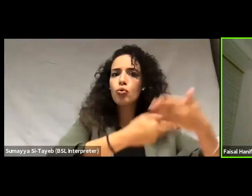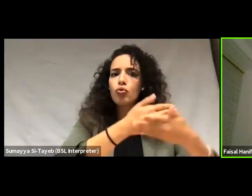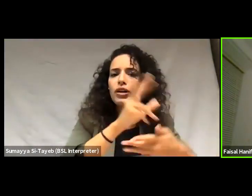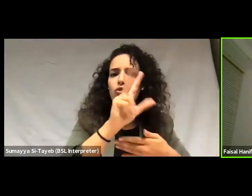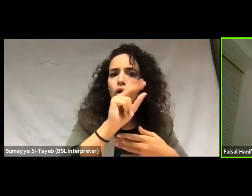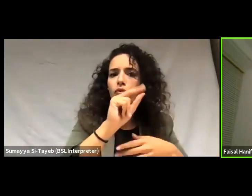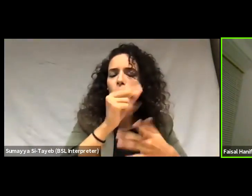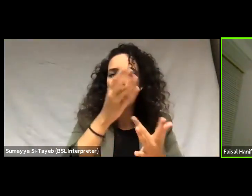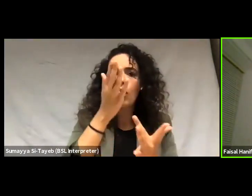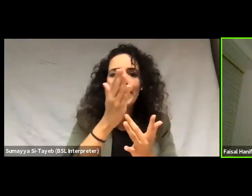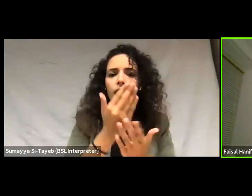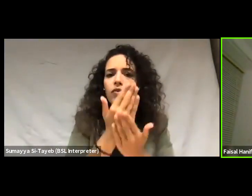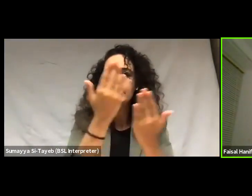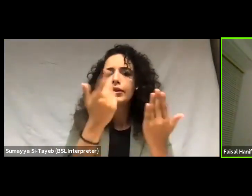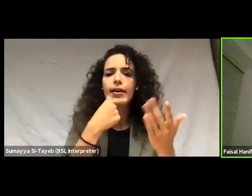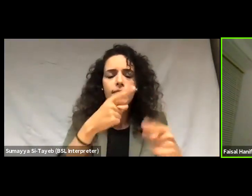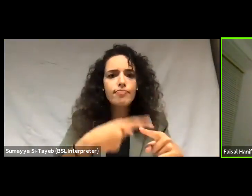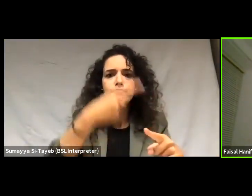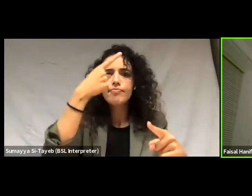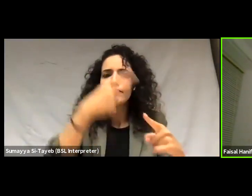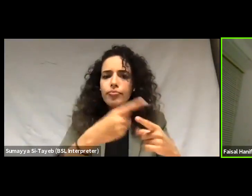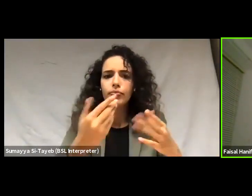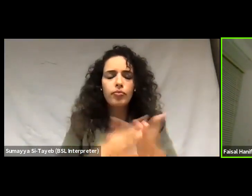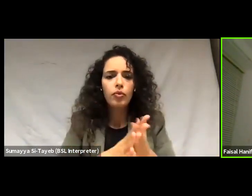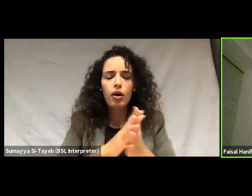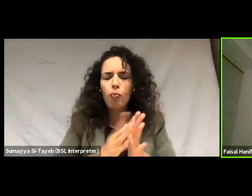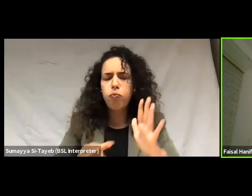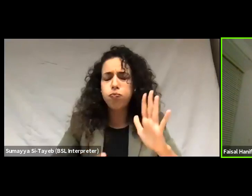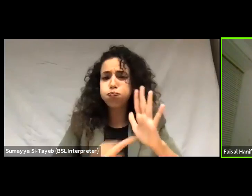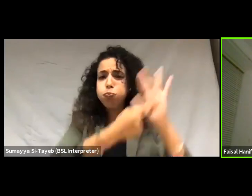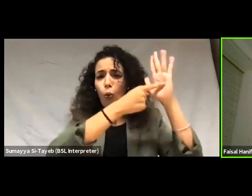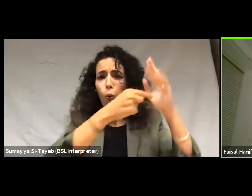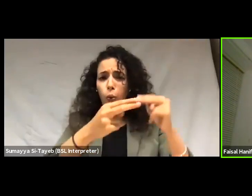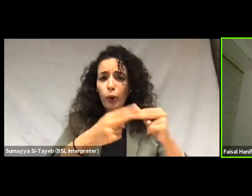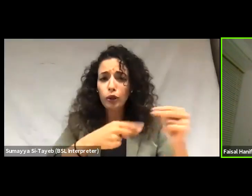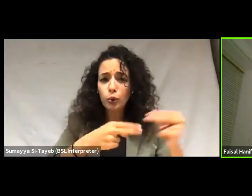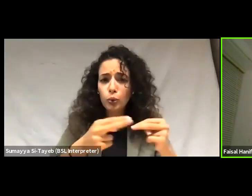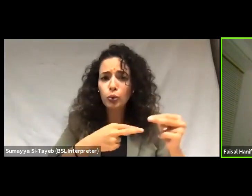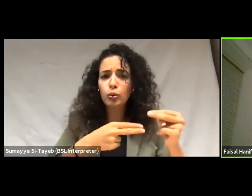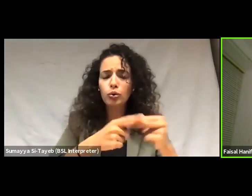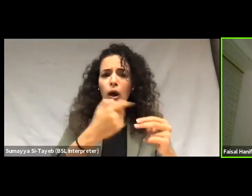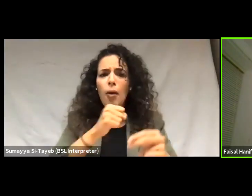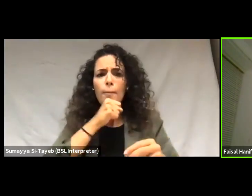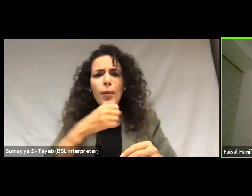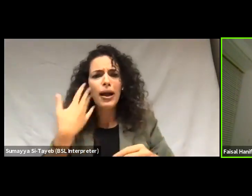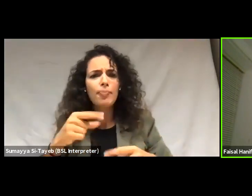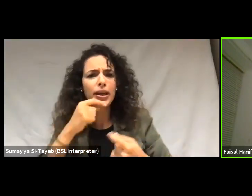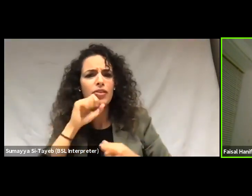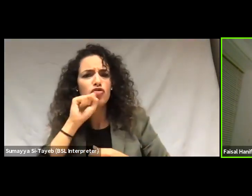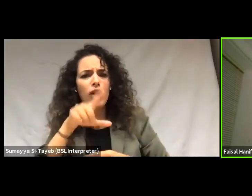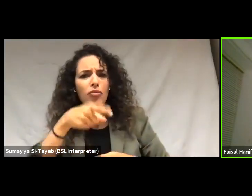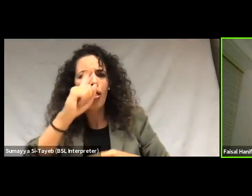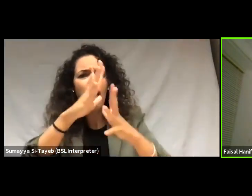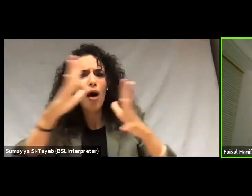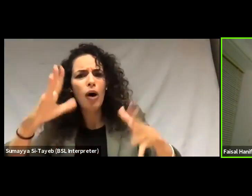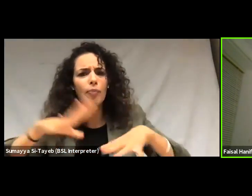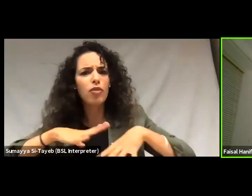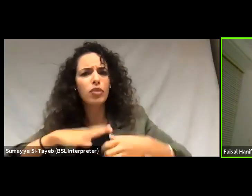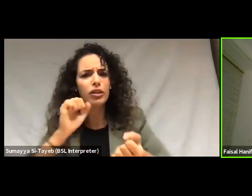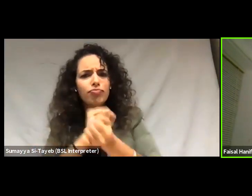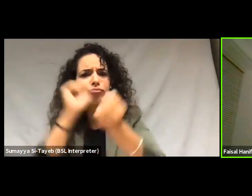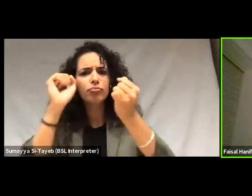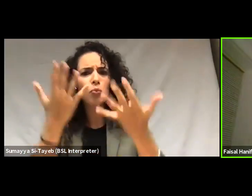and suddenly you had this breaking news story that there was this guy who shouted Allahu Akbar, was ready to blow himself up at the Eiffel